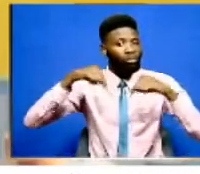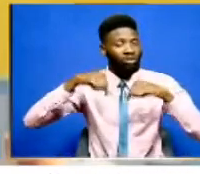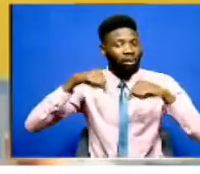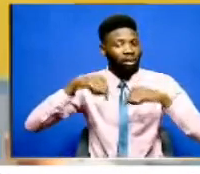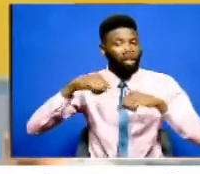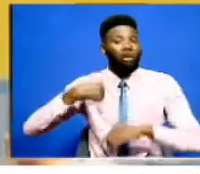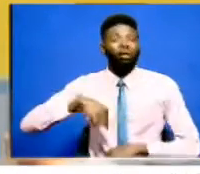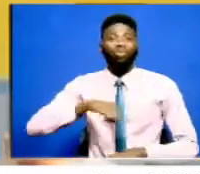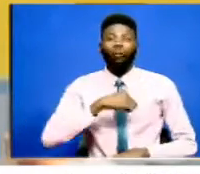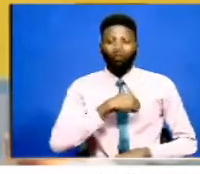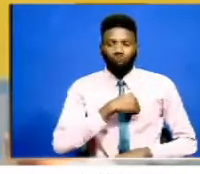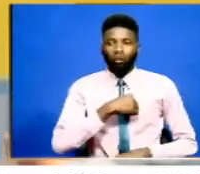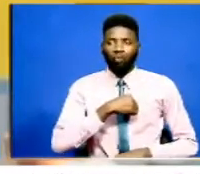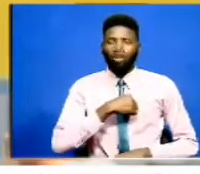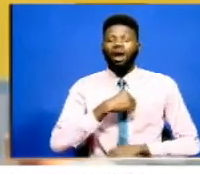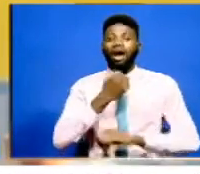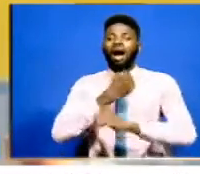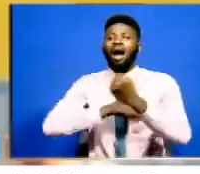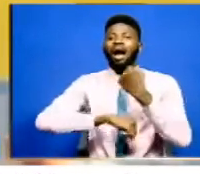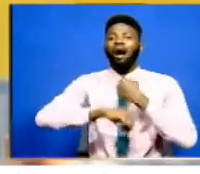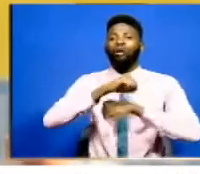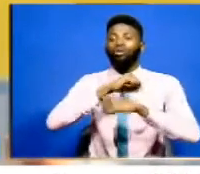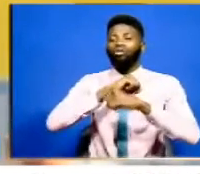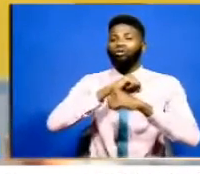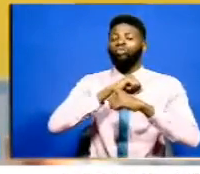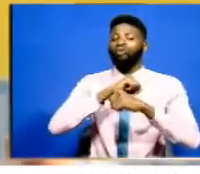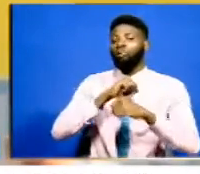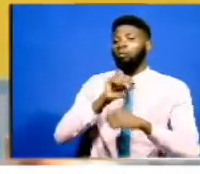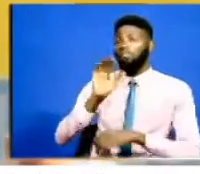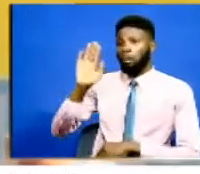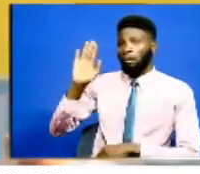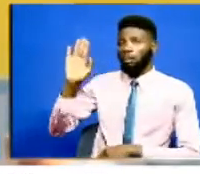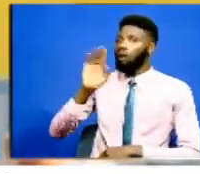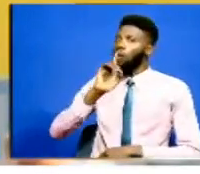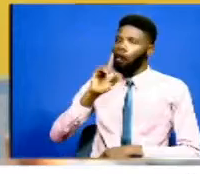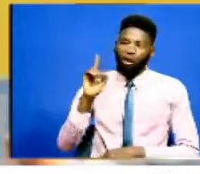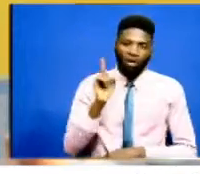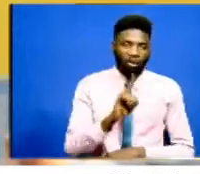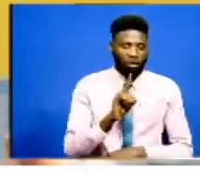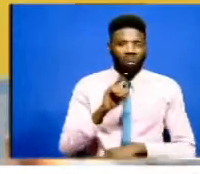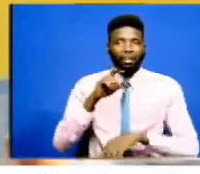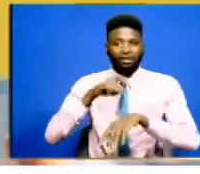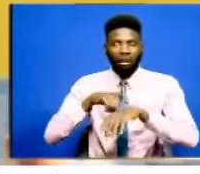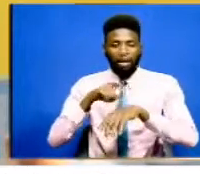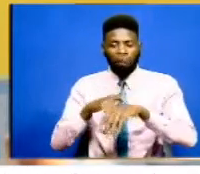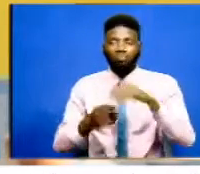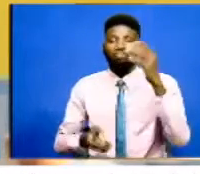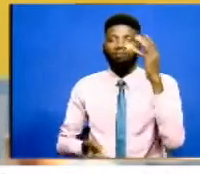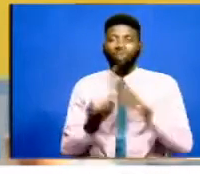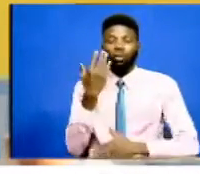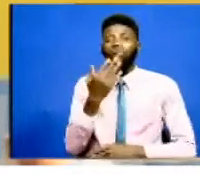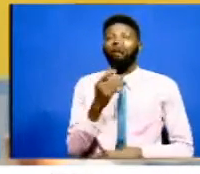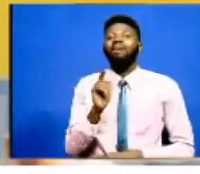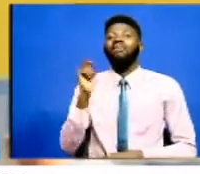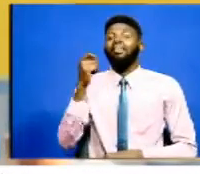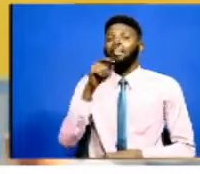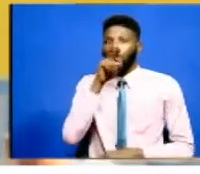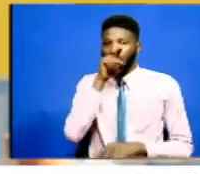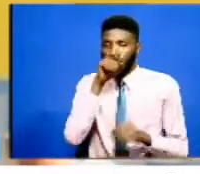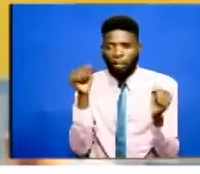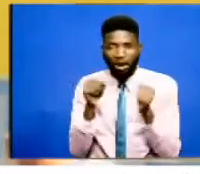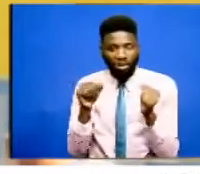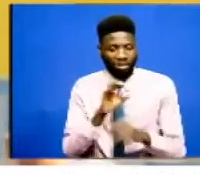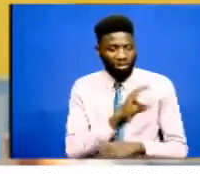His Excellency's call to action with the unveiling of Kenya's End Malaria Council. This council is the